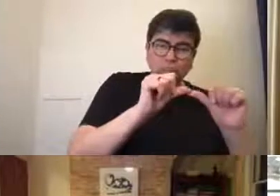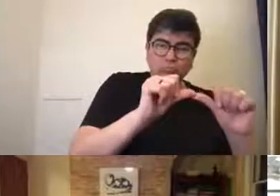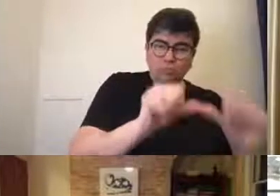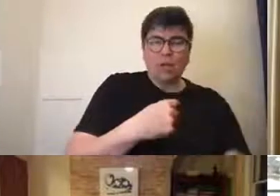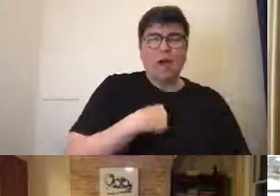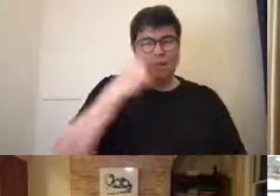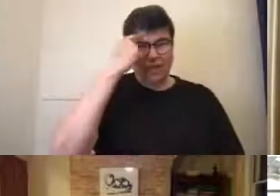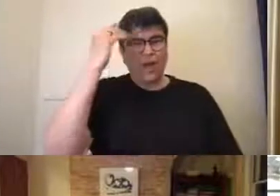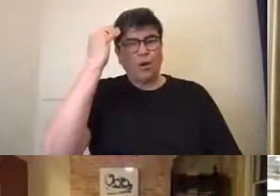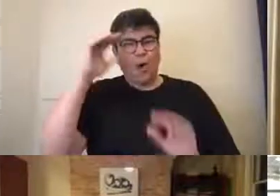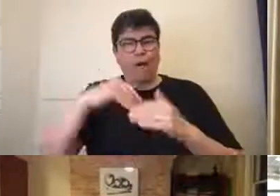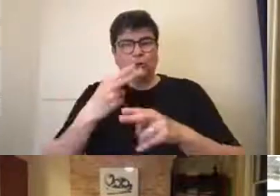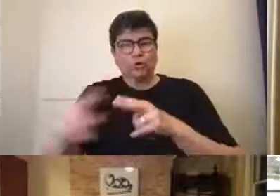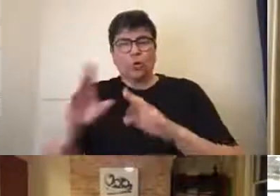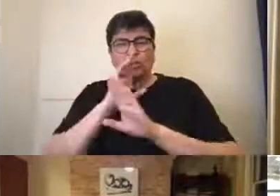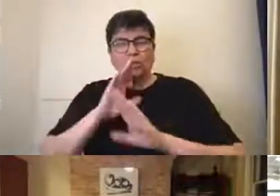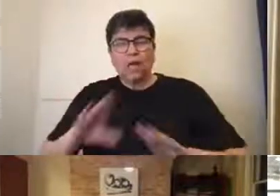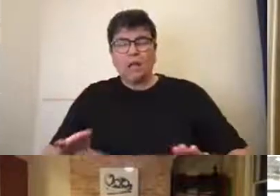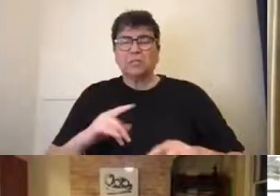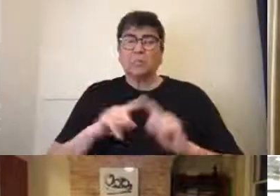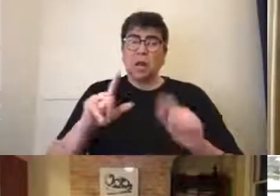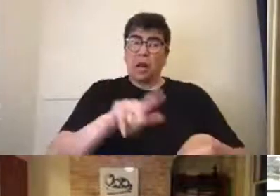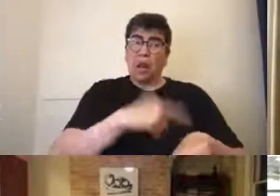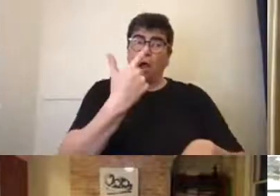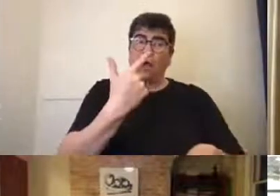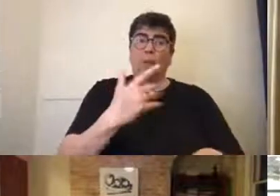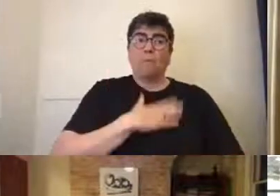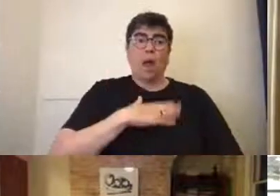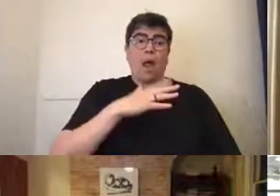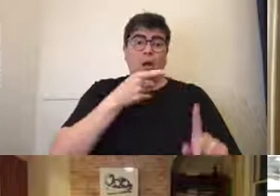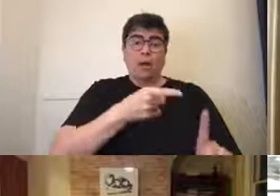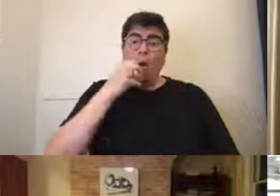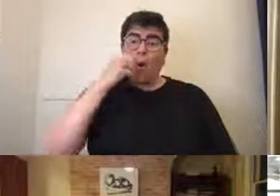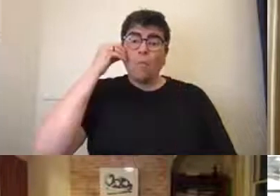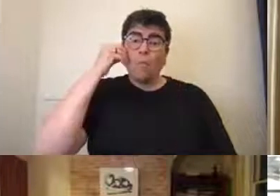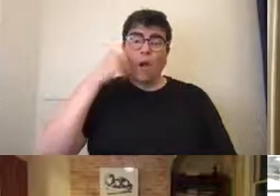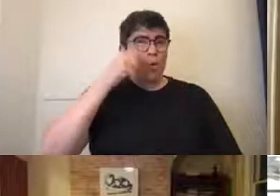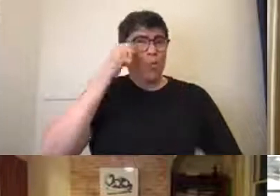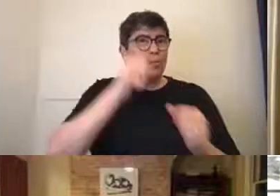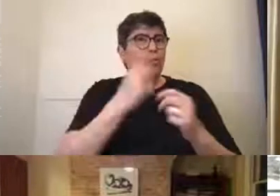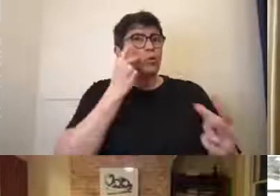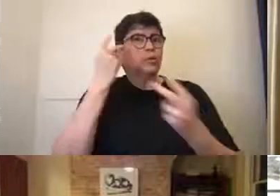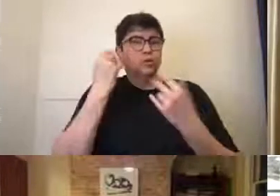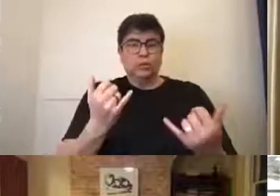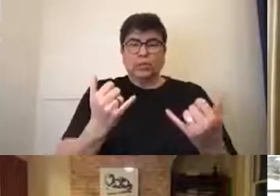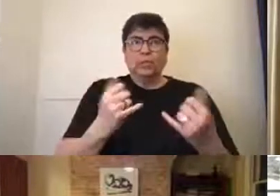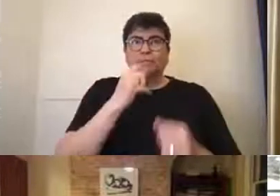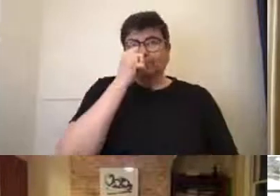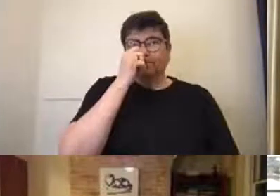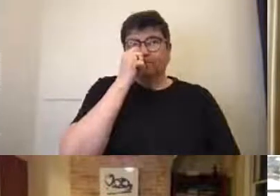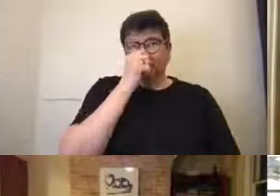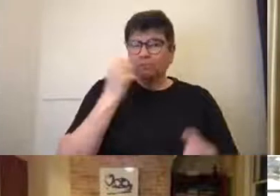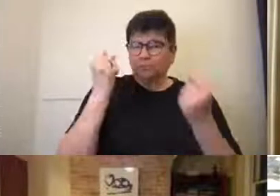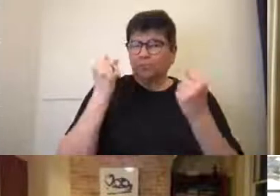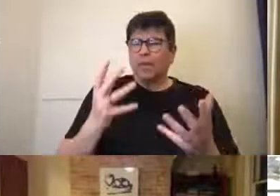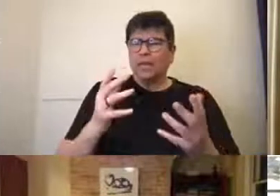short silences, but long silences. And in my particular home, or the home that I'm remembering today, you know,